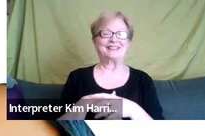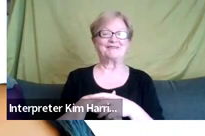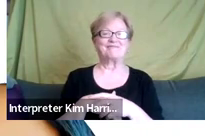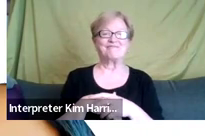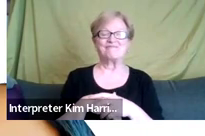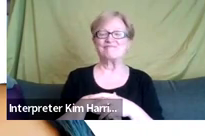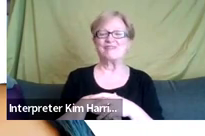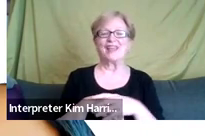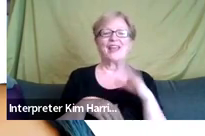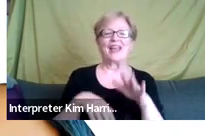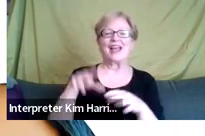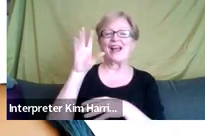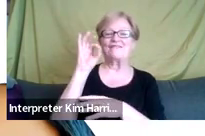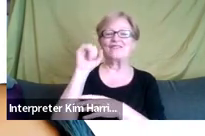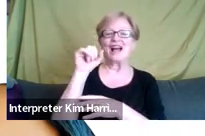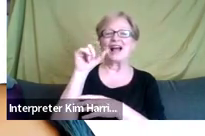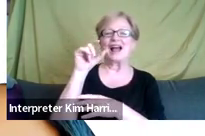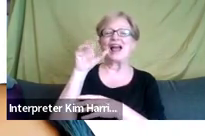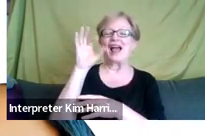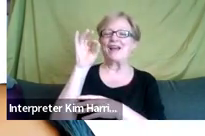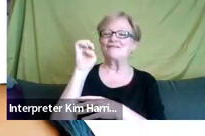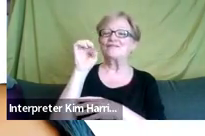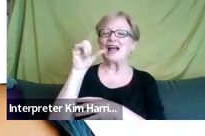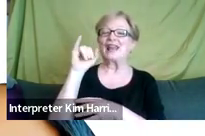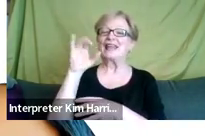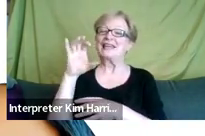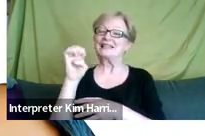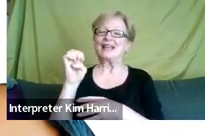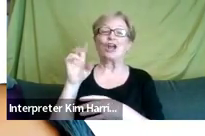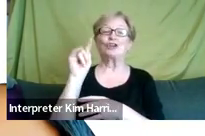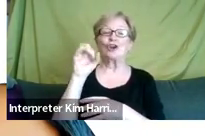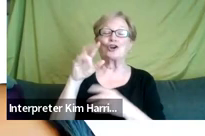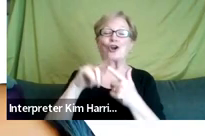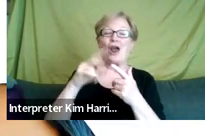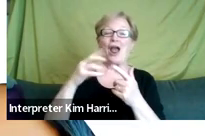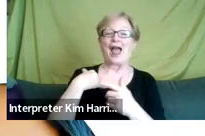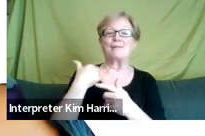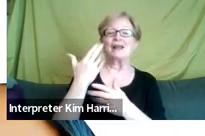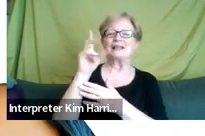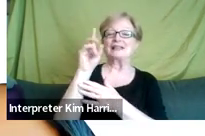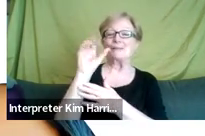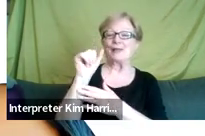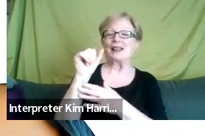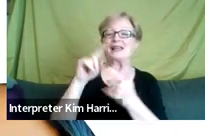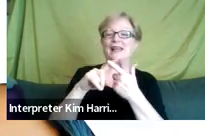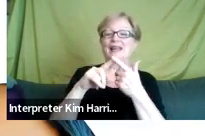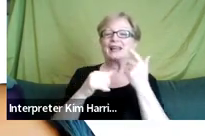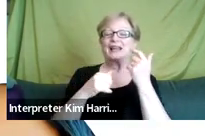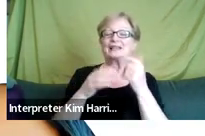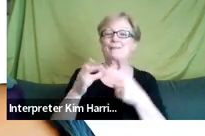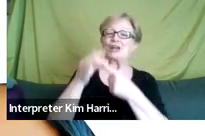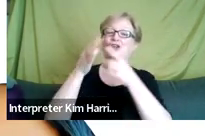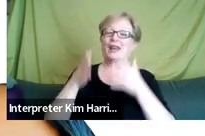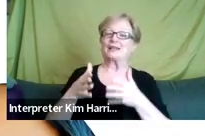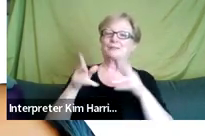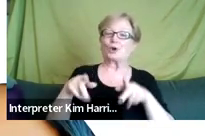Hi, everyone. I'm Felice Turner. I am the disability specialist here at MDRC. I have been a